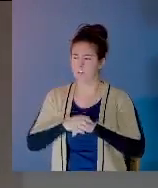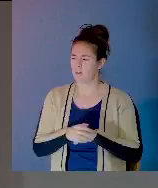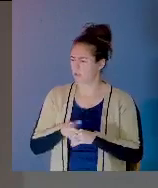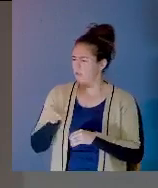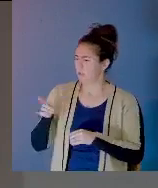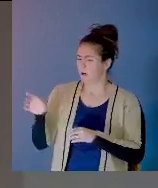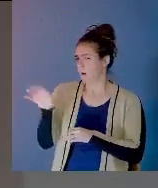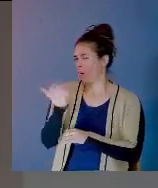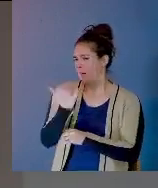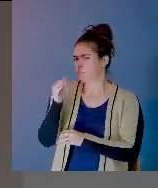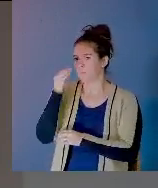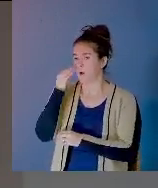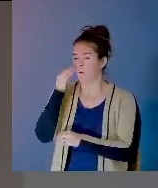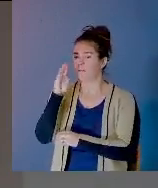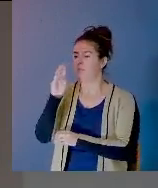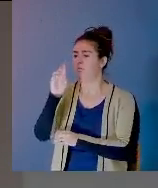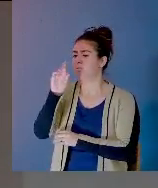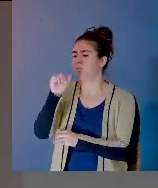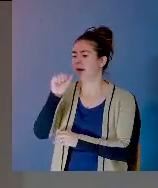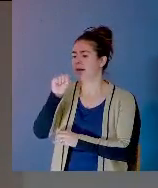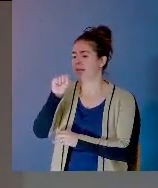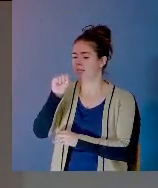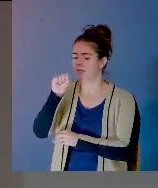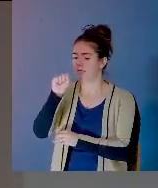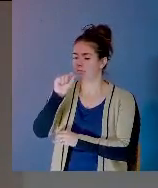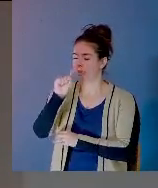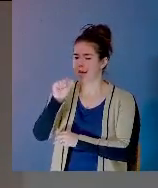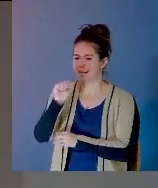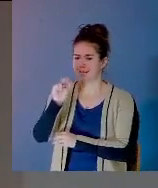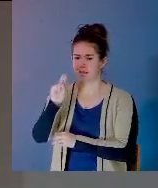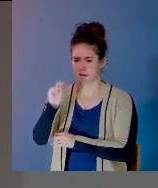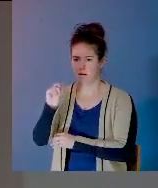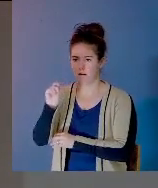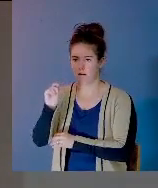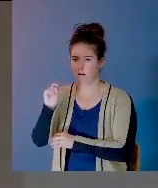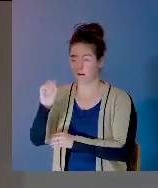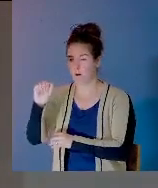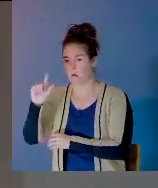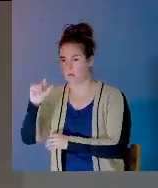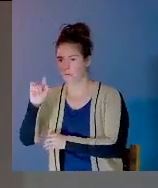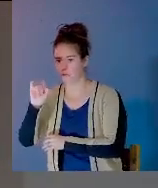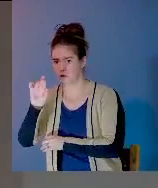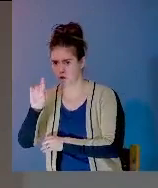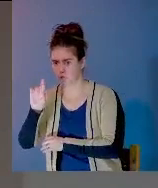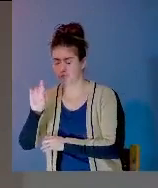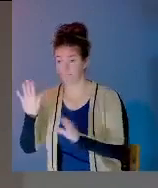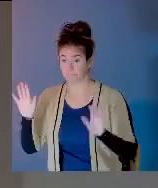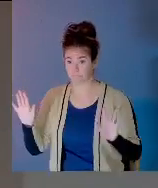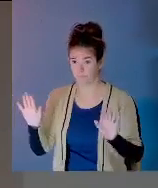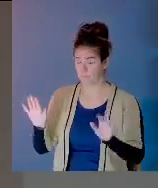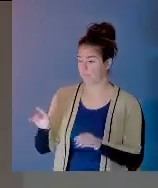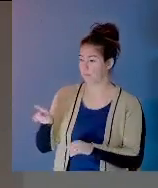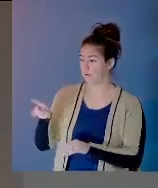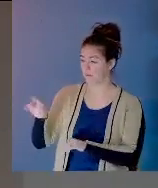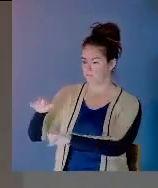where the sacrifices to the Lord were made before they could even begin to think about going and making their way